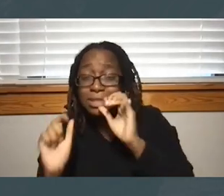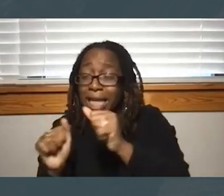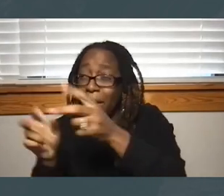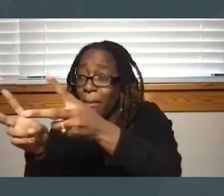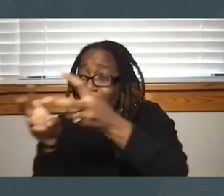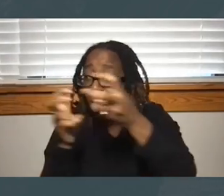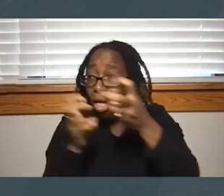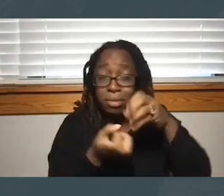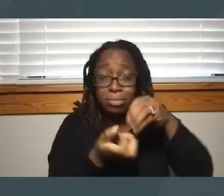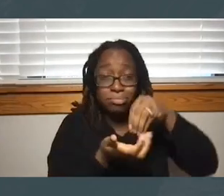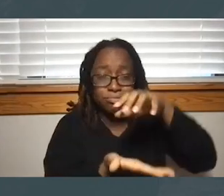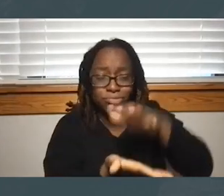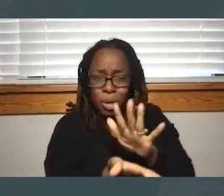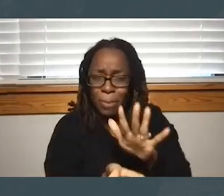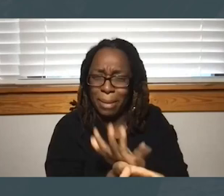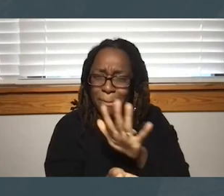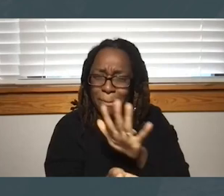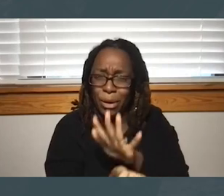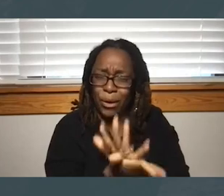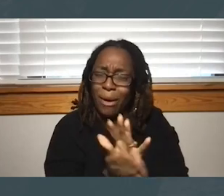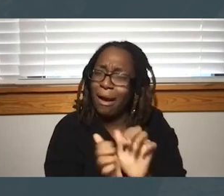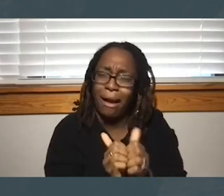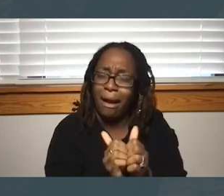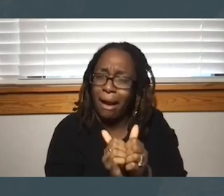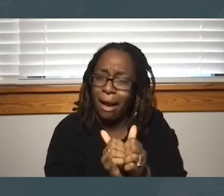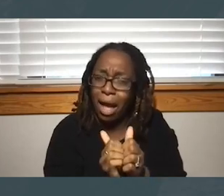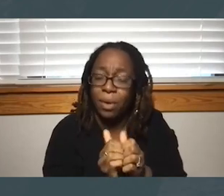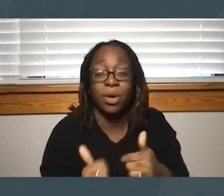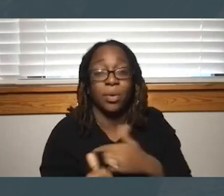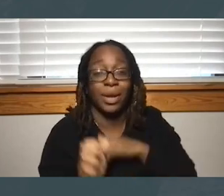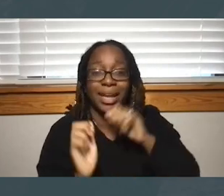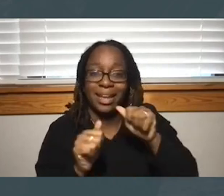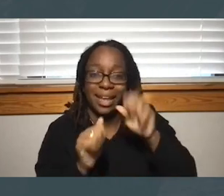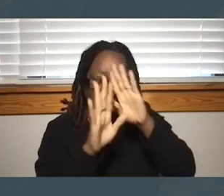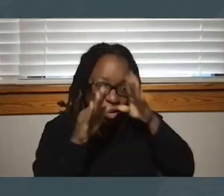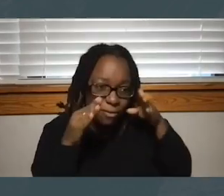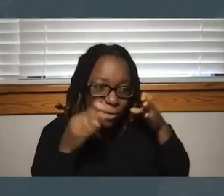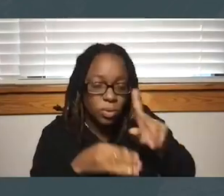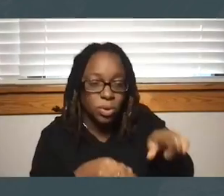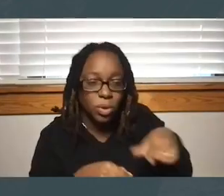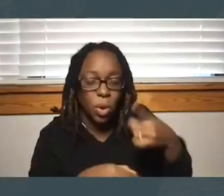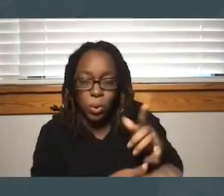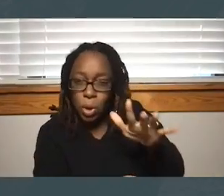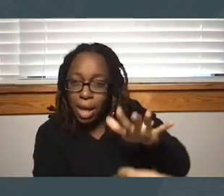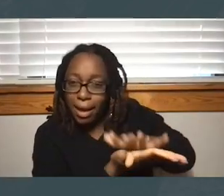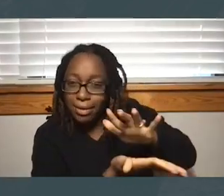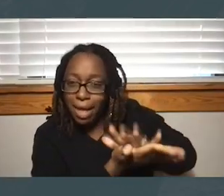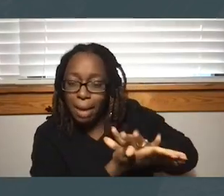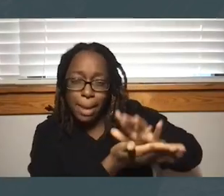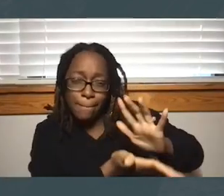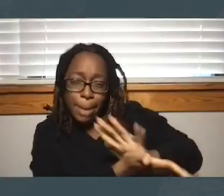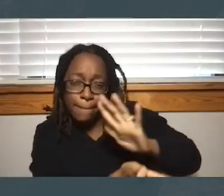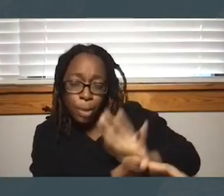our respective academic disciplines, it is all a matter of translation. And if